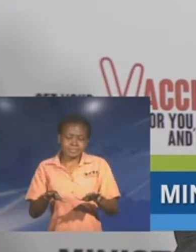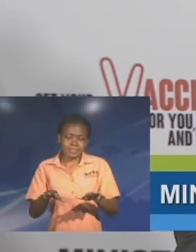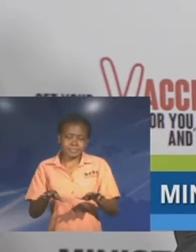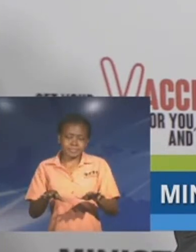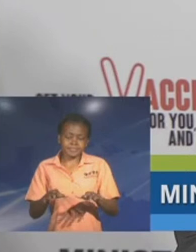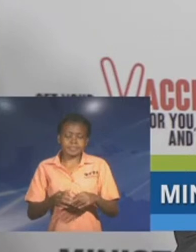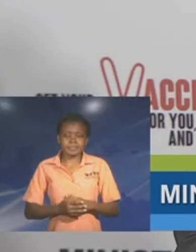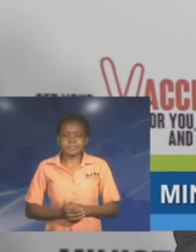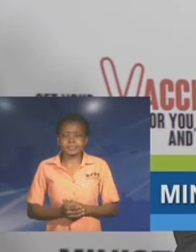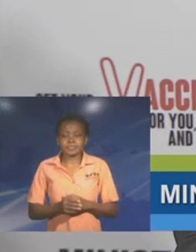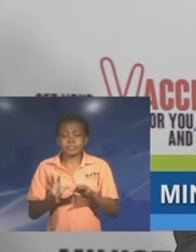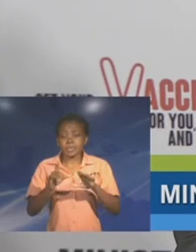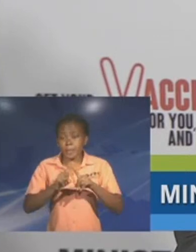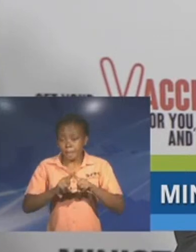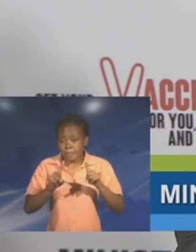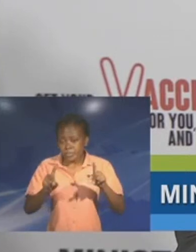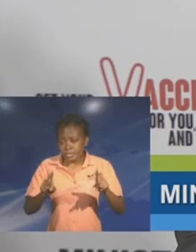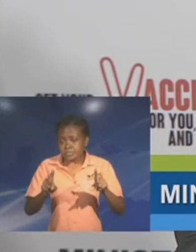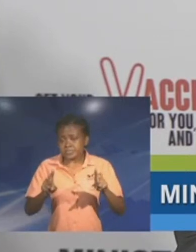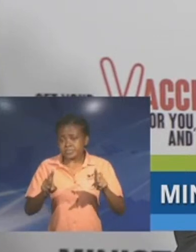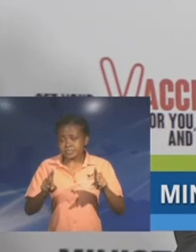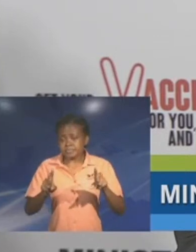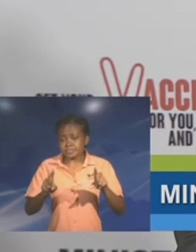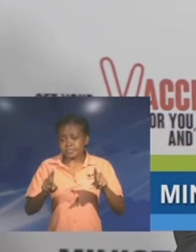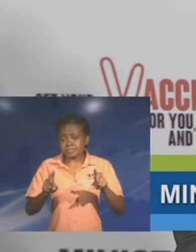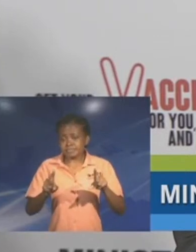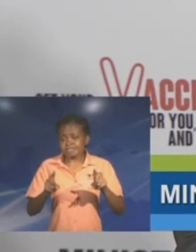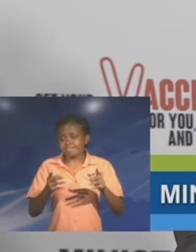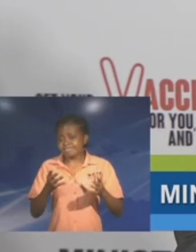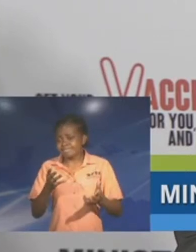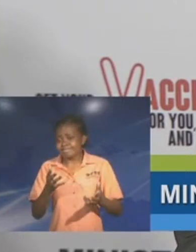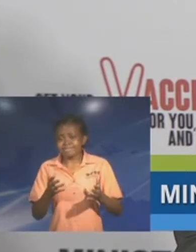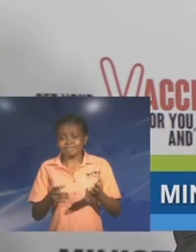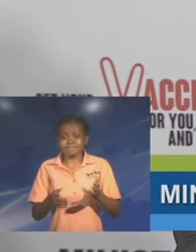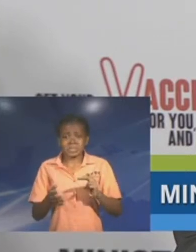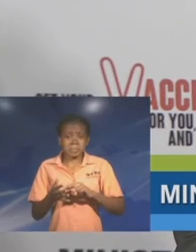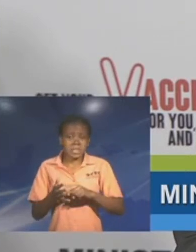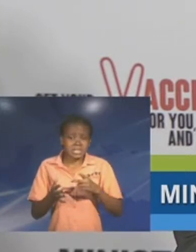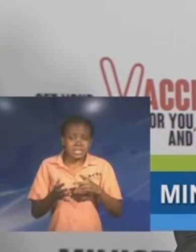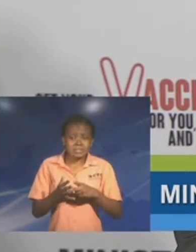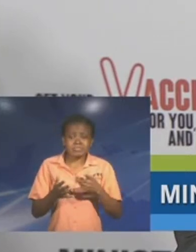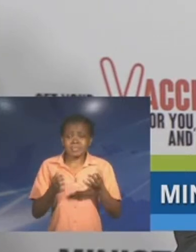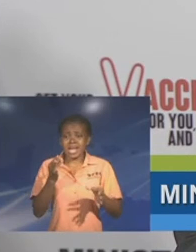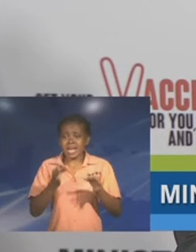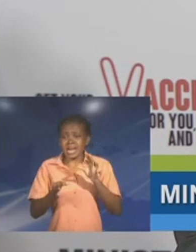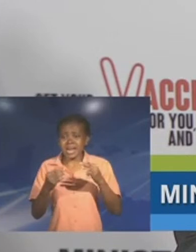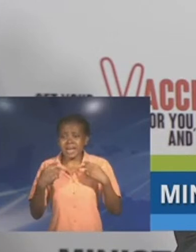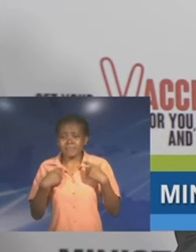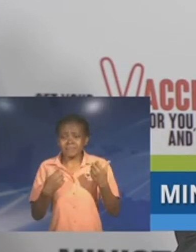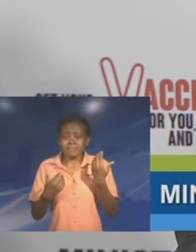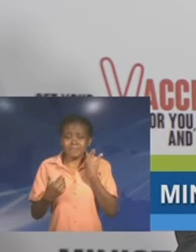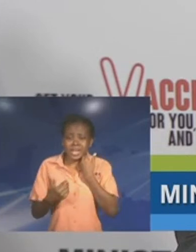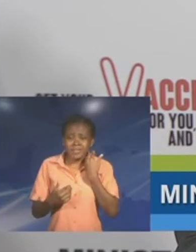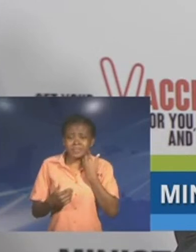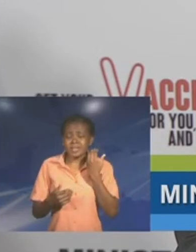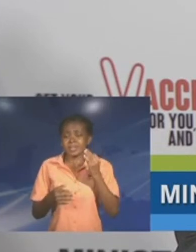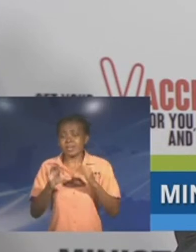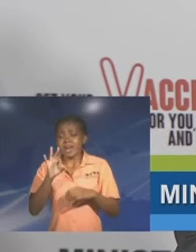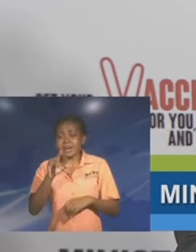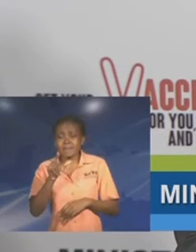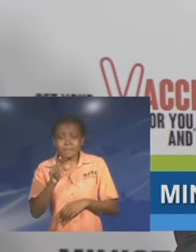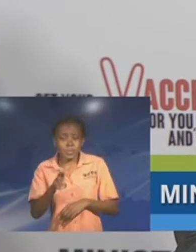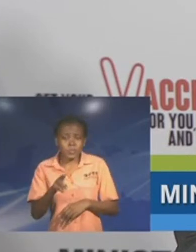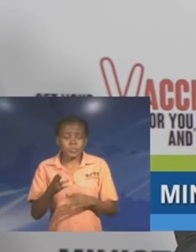But generally speaking, the clinical case definition would have had fever, flu-like illness to some extent, body